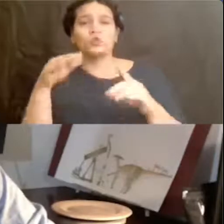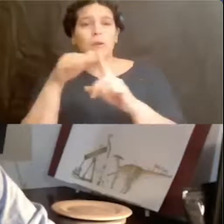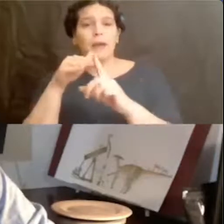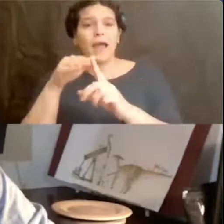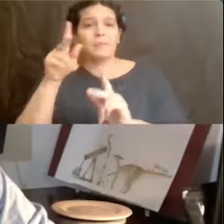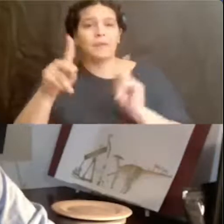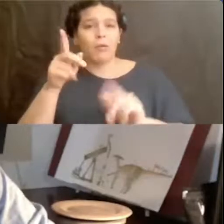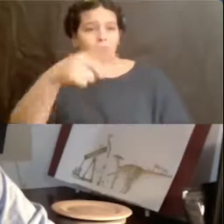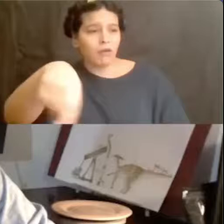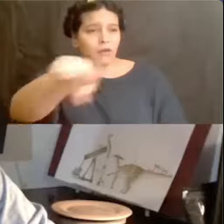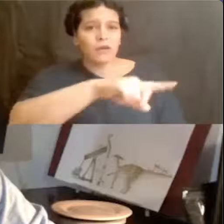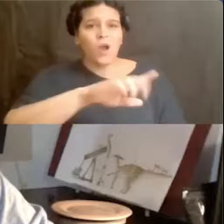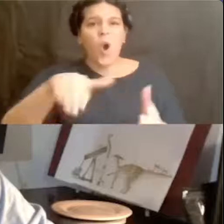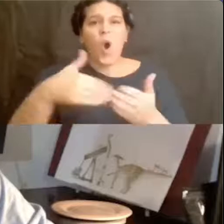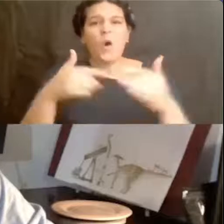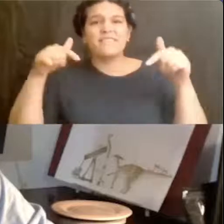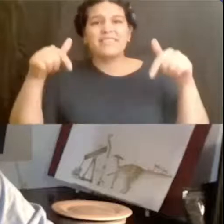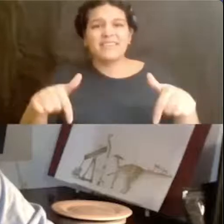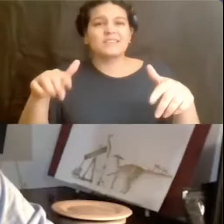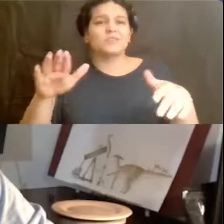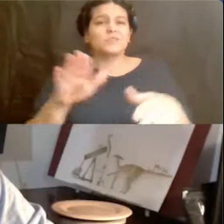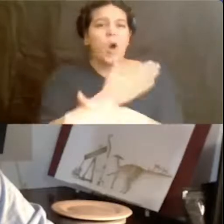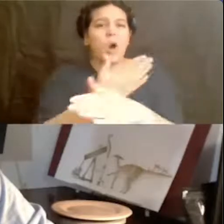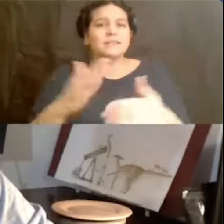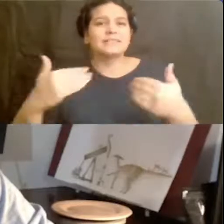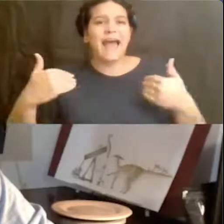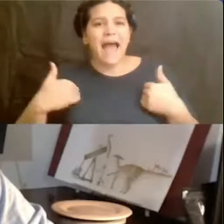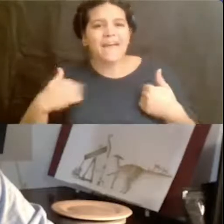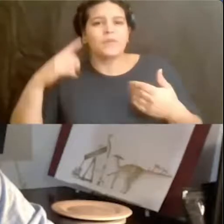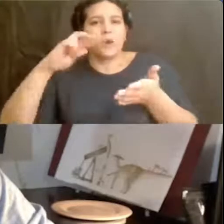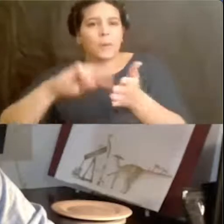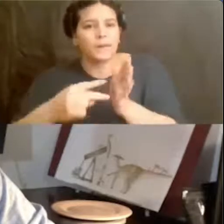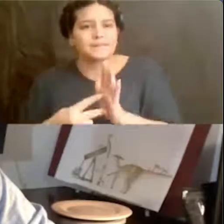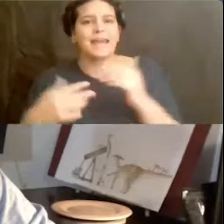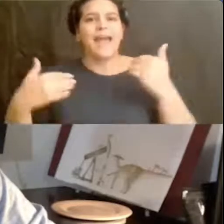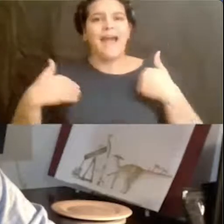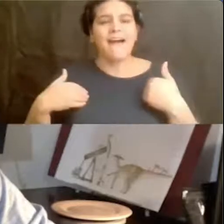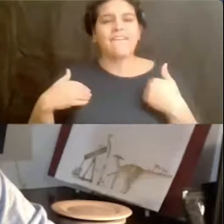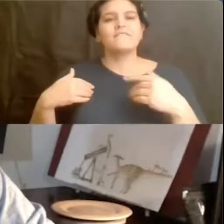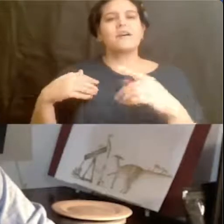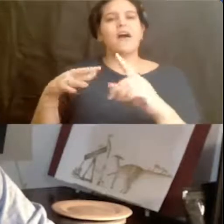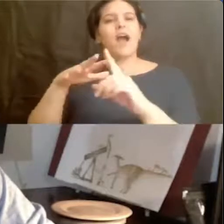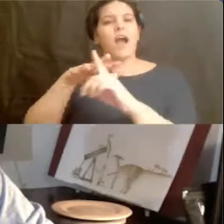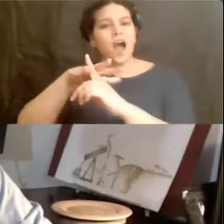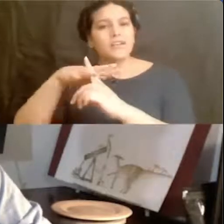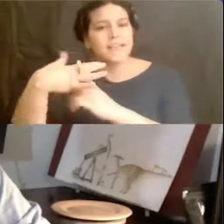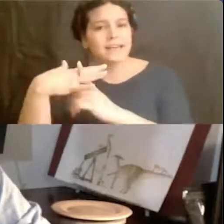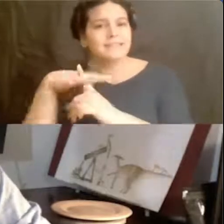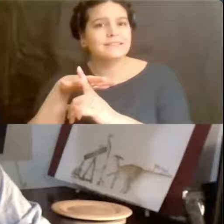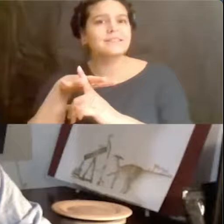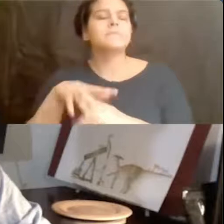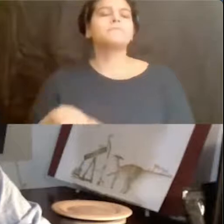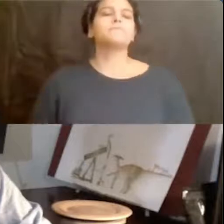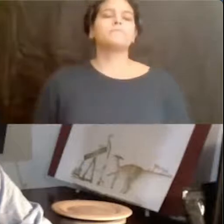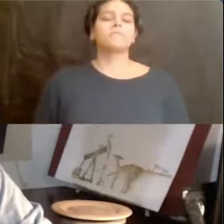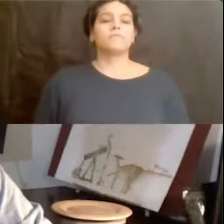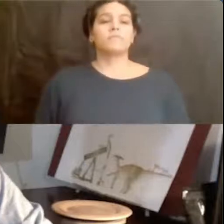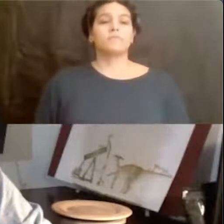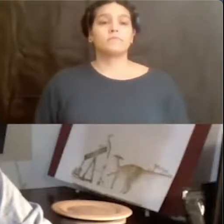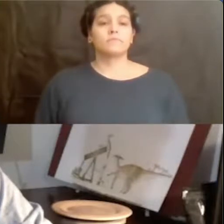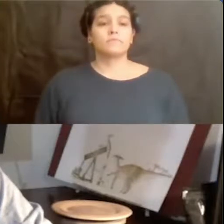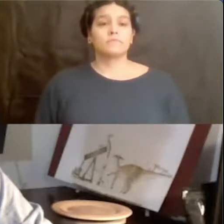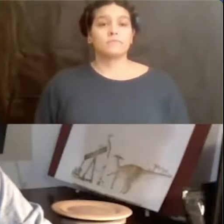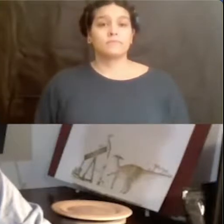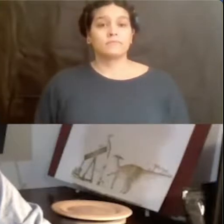of these songs kind of have a purpose and a context to why they're being sung. But since it's fall right now and it's corn is